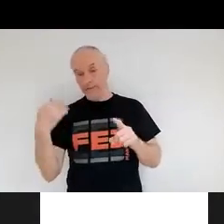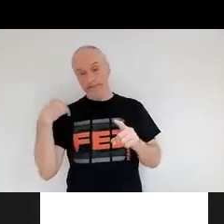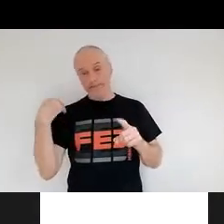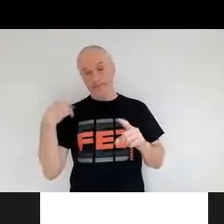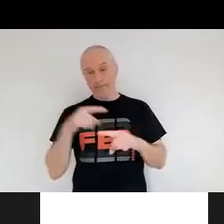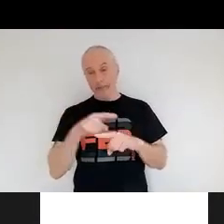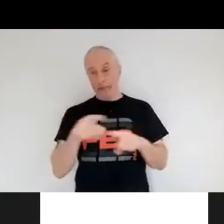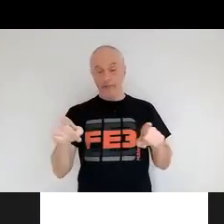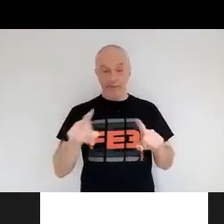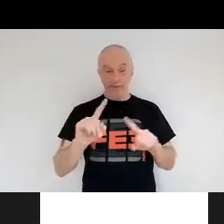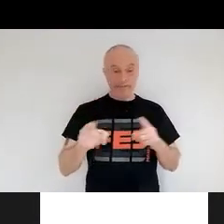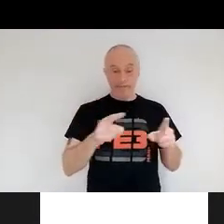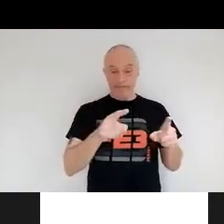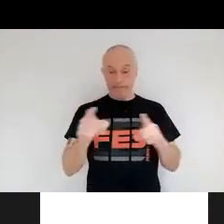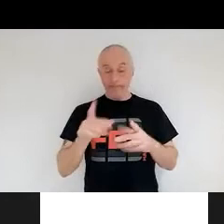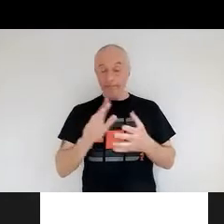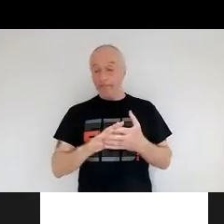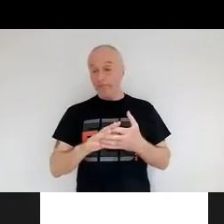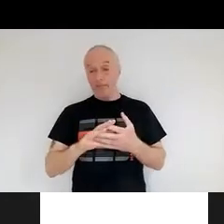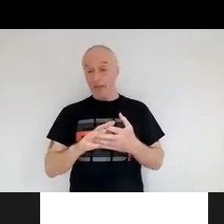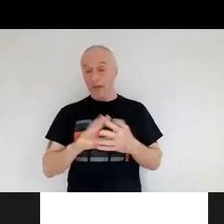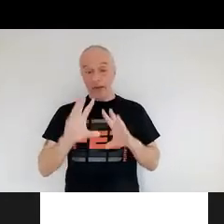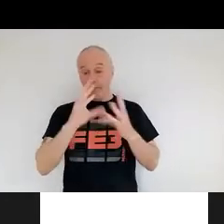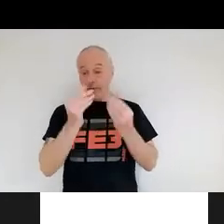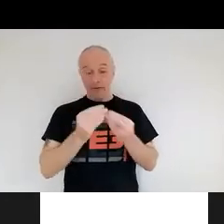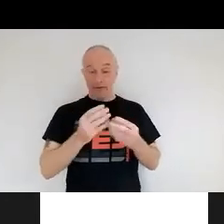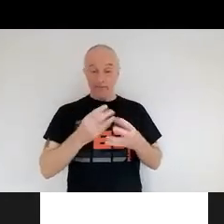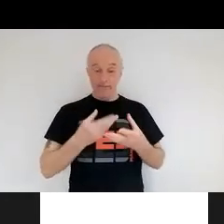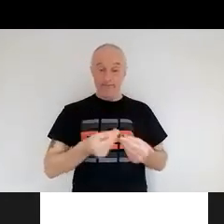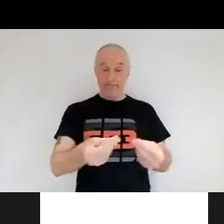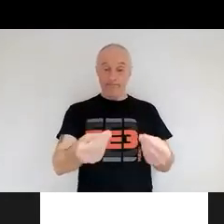is working perfectly, Tommy. Thank you. Lovely.